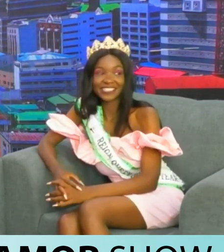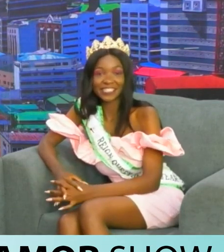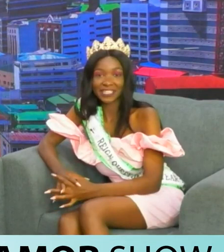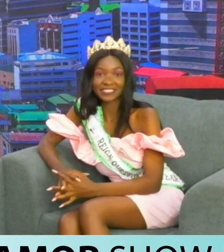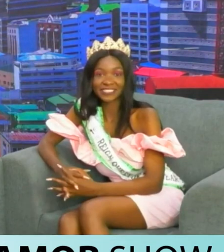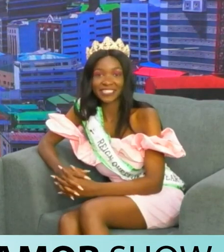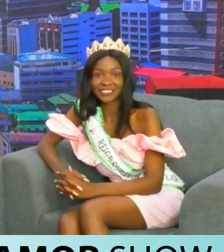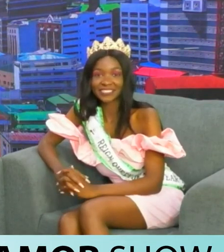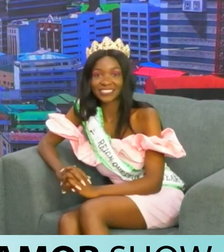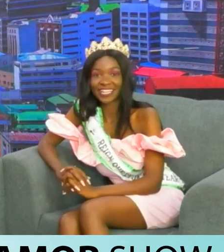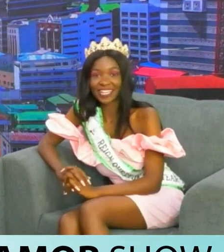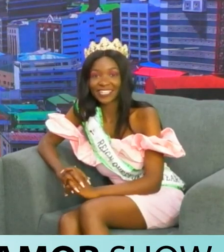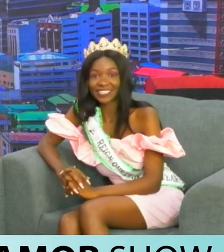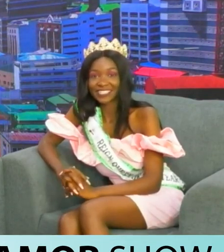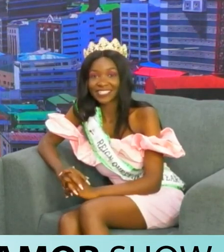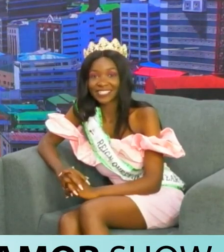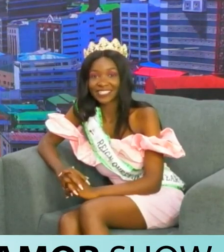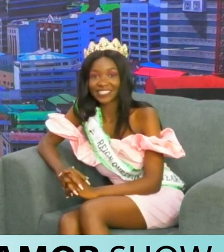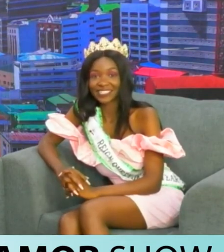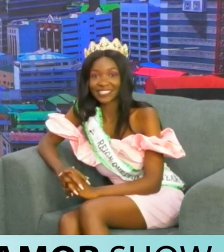with you. Yes, yes.